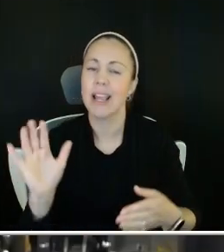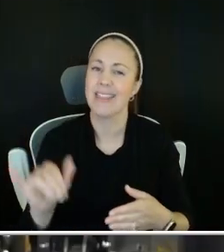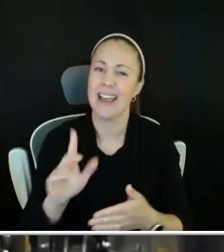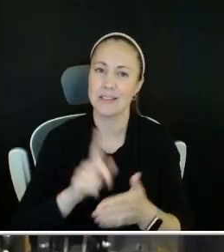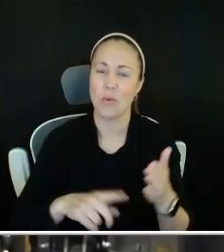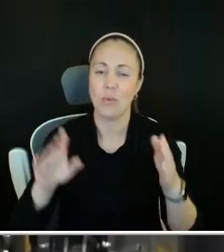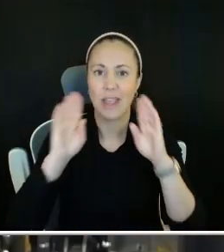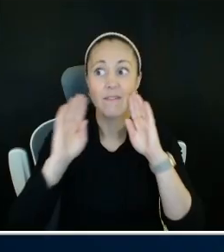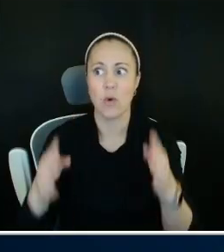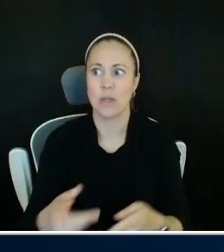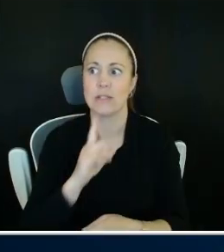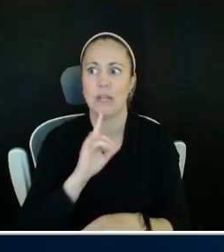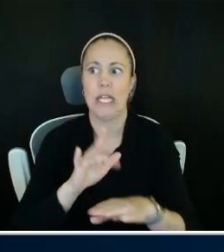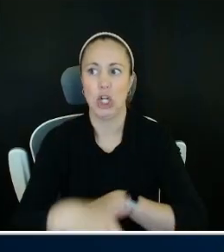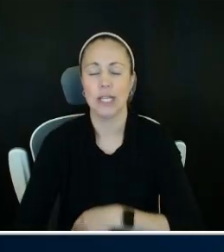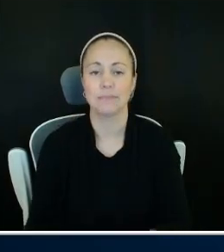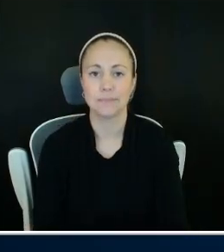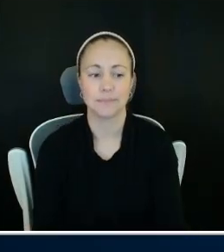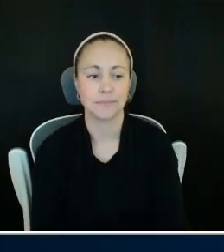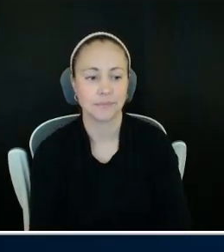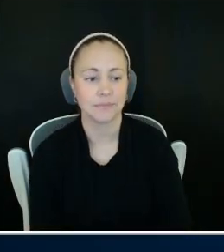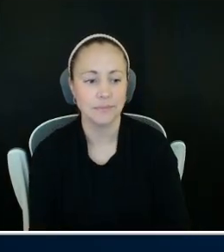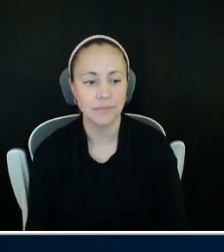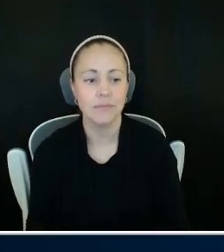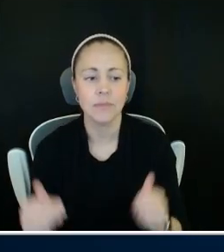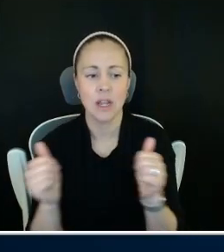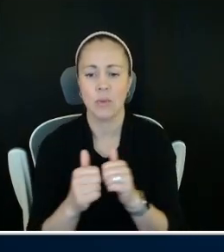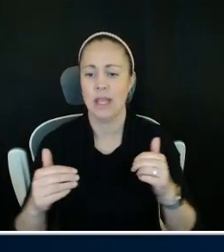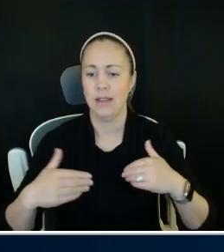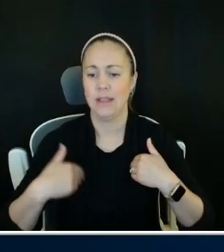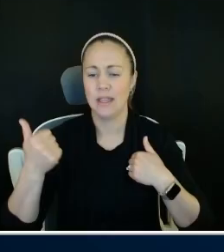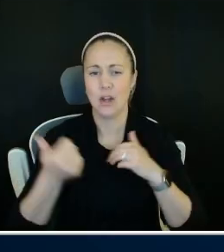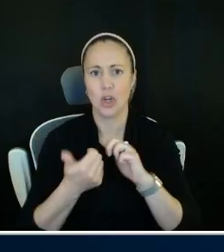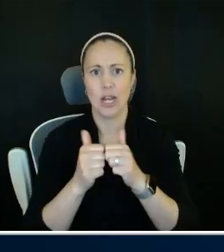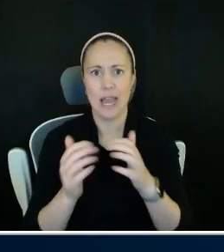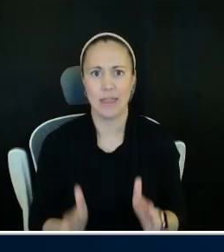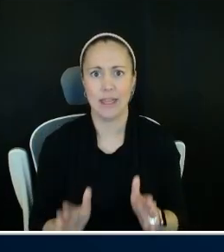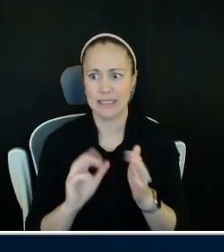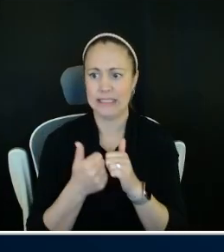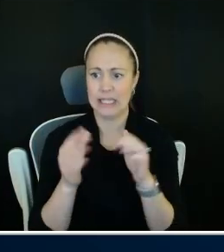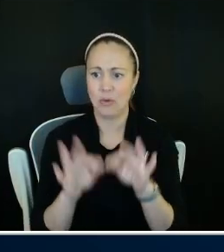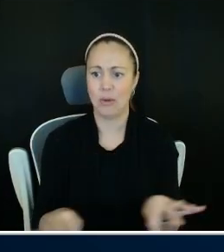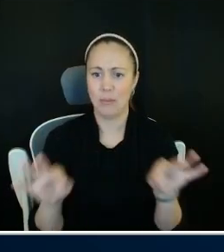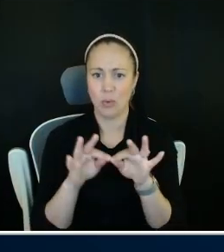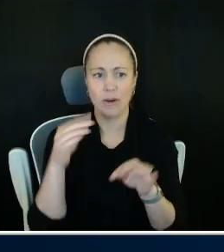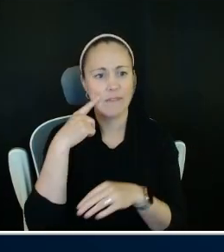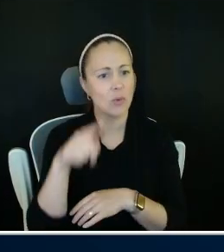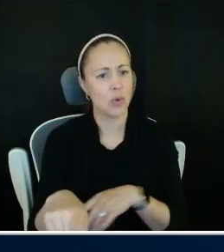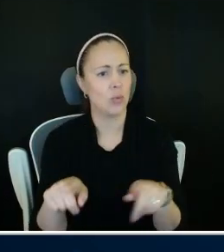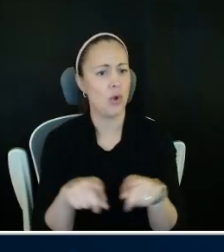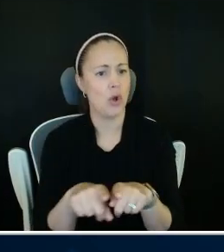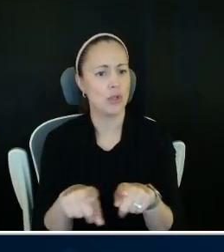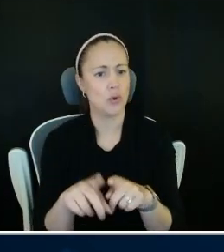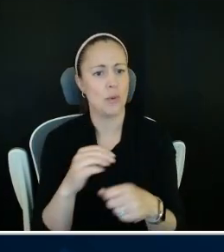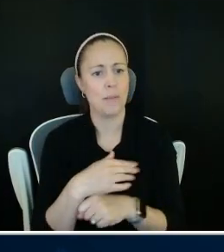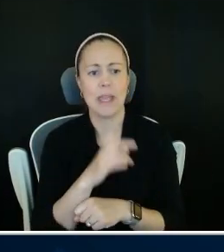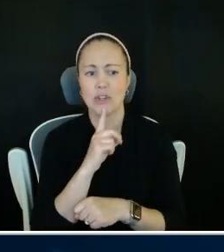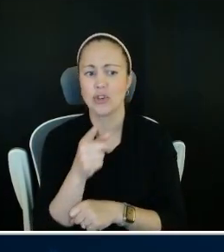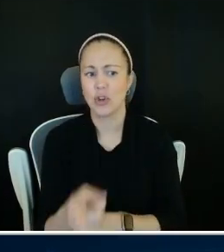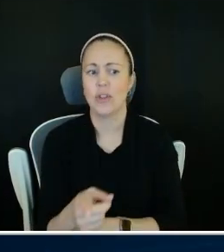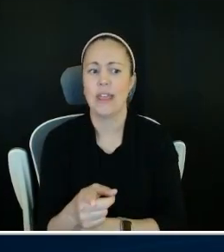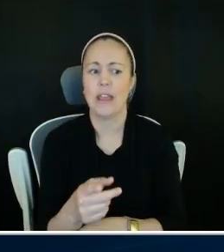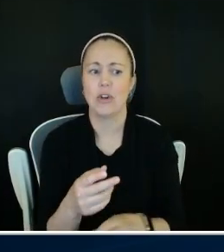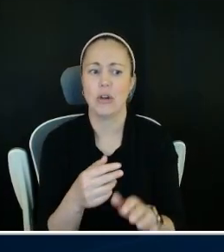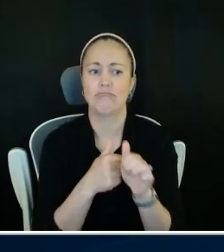stages. And then when you're dealing with younger athletes, how important is it for you to also keep them on track emotionally, keep